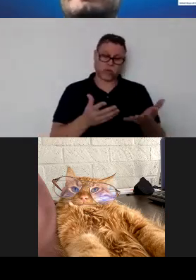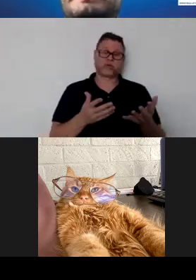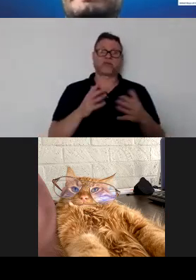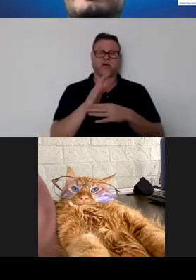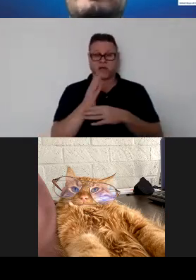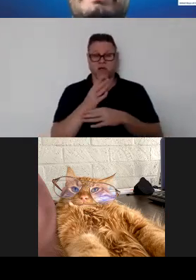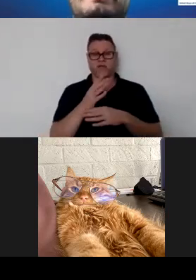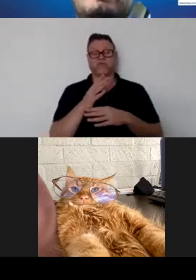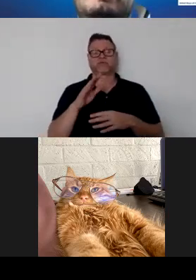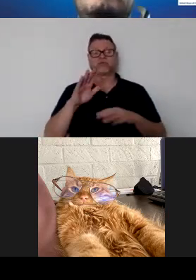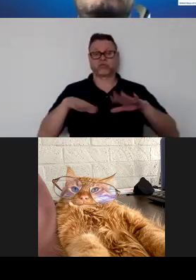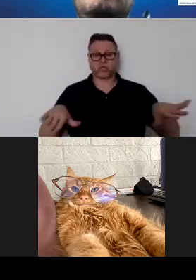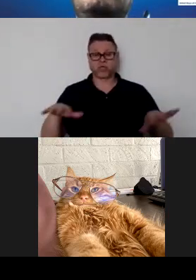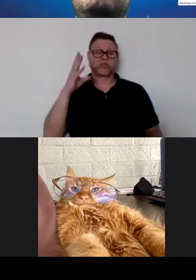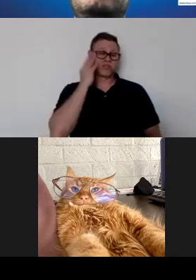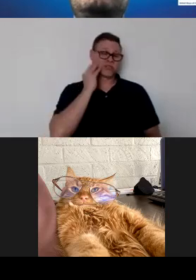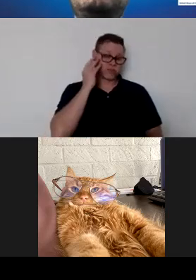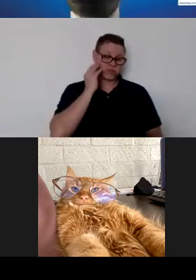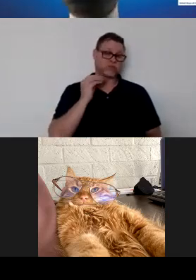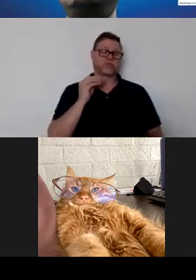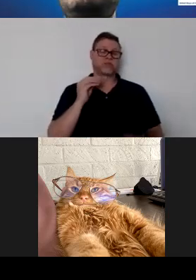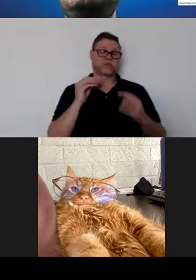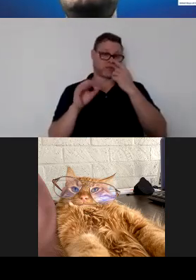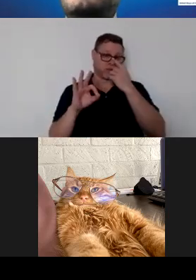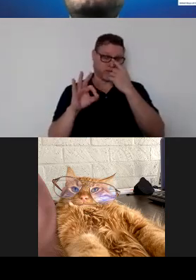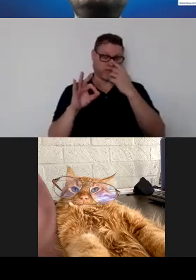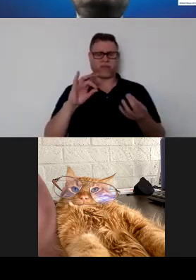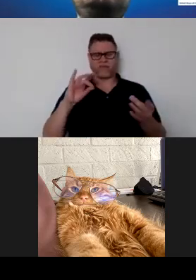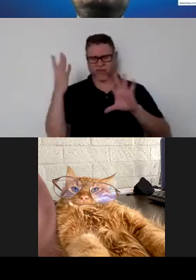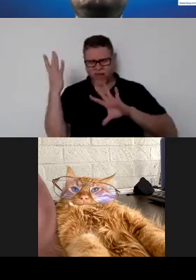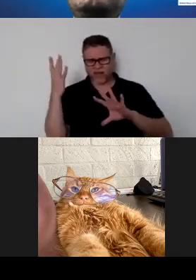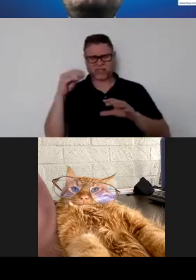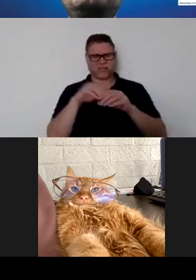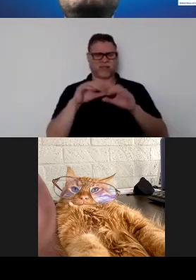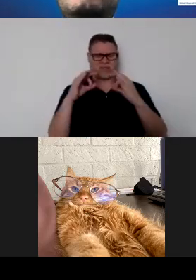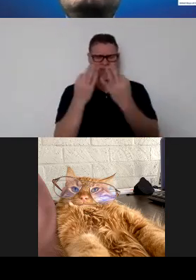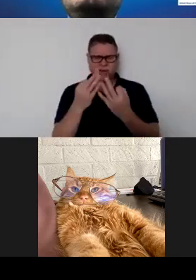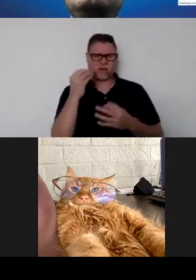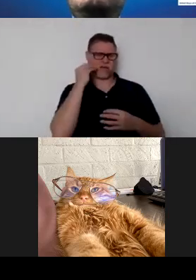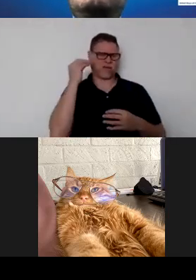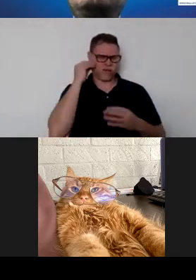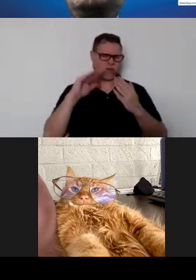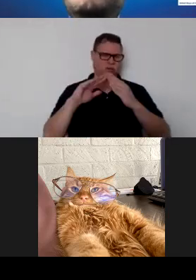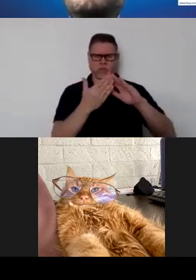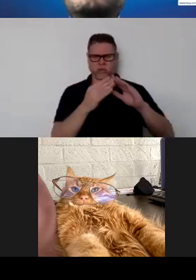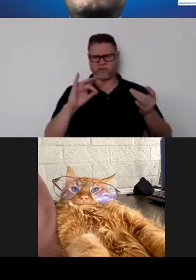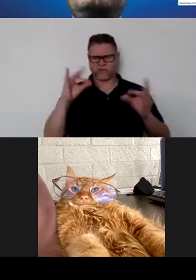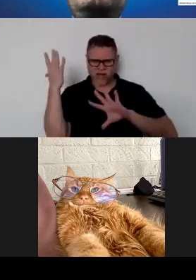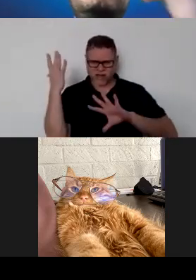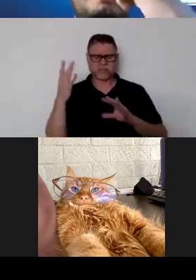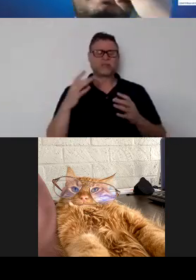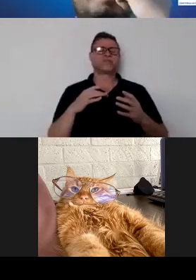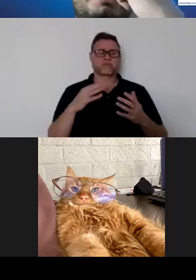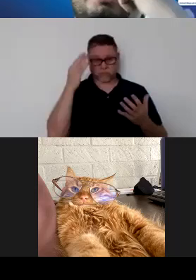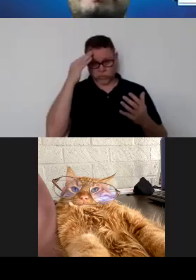childhood experiences, right? Of violence in the family, in the home, to community violence. And we know, right, when